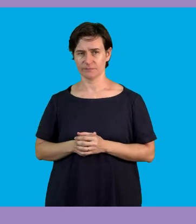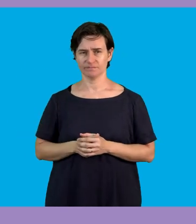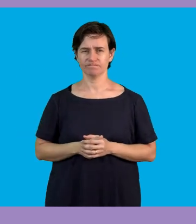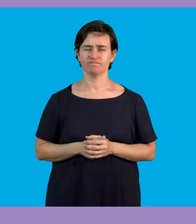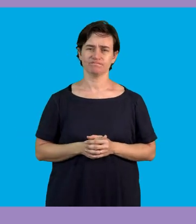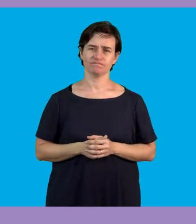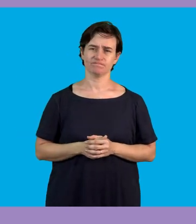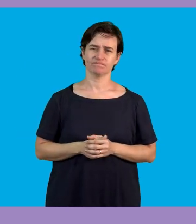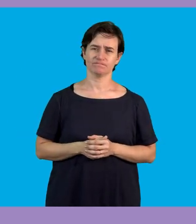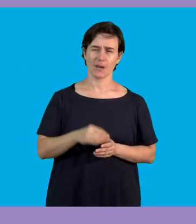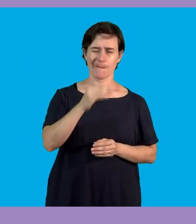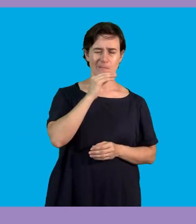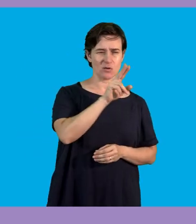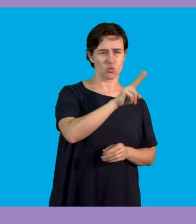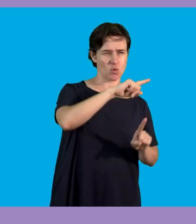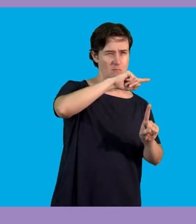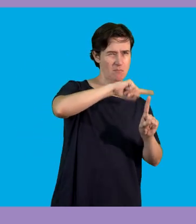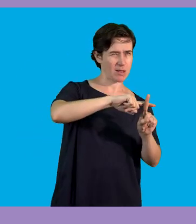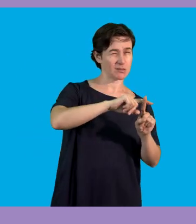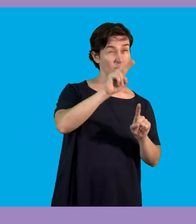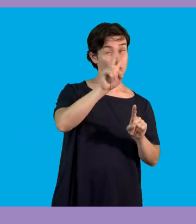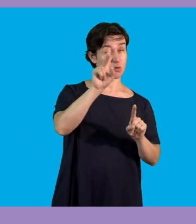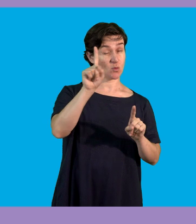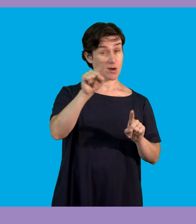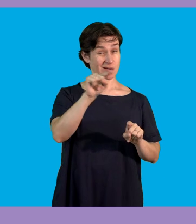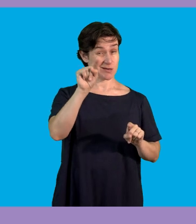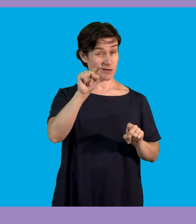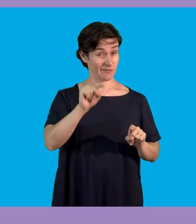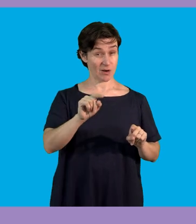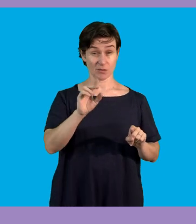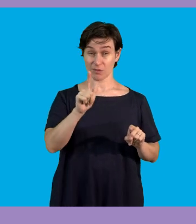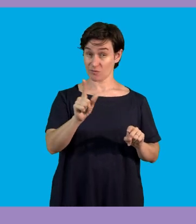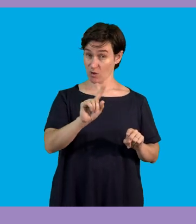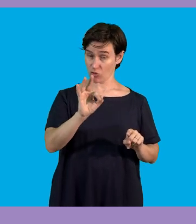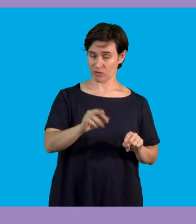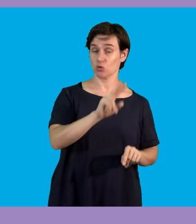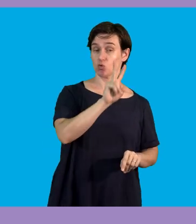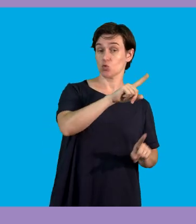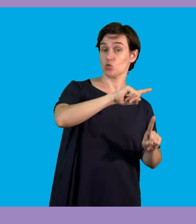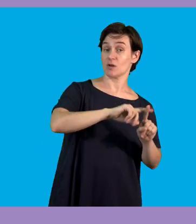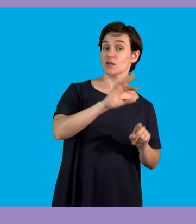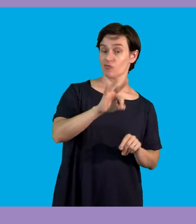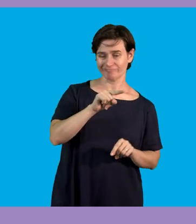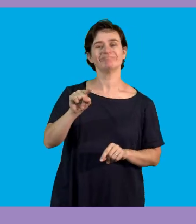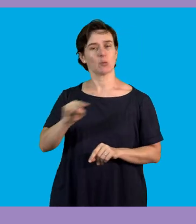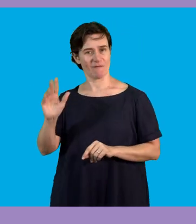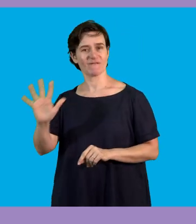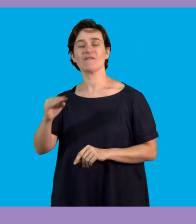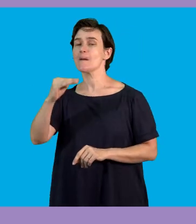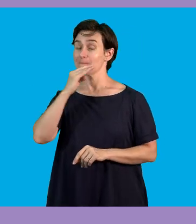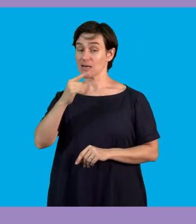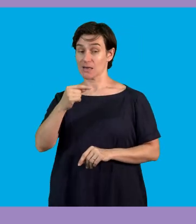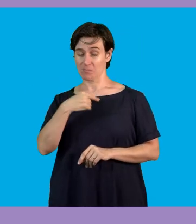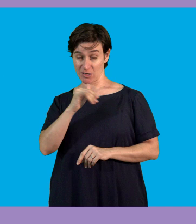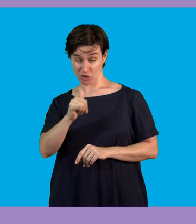5. And then it would be 2 plus 21 divided by 7 is 3, and 2 plus 3 is 5. So